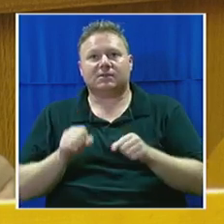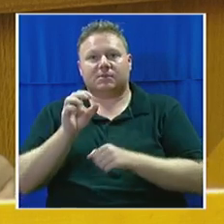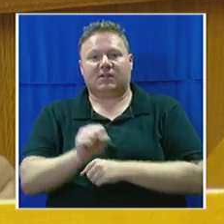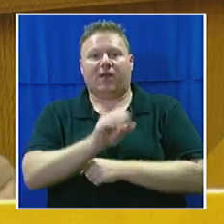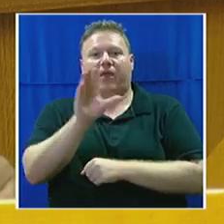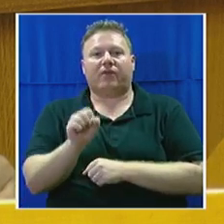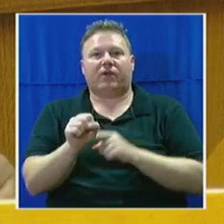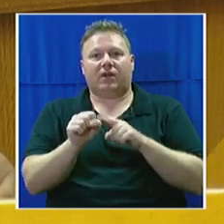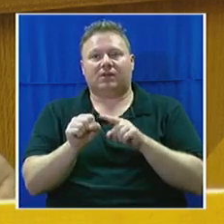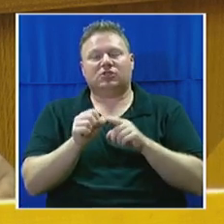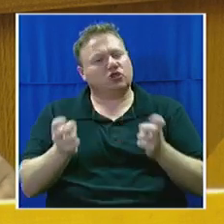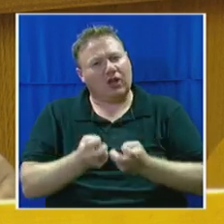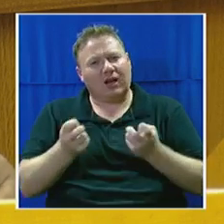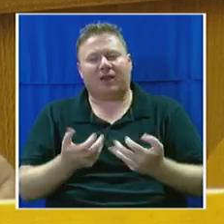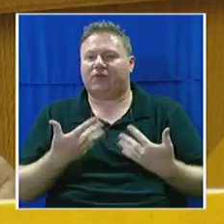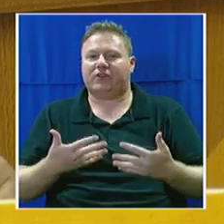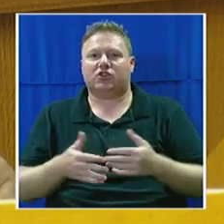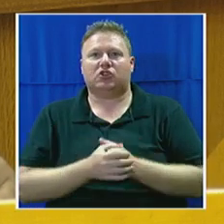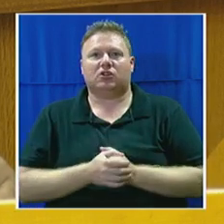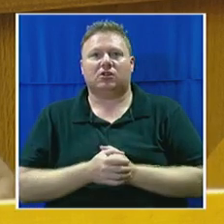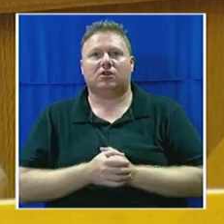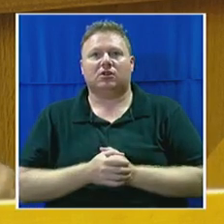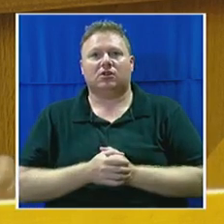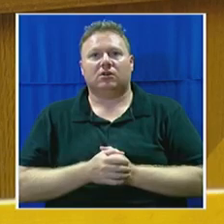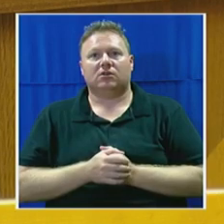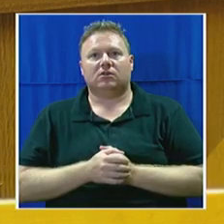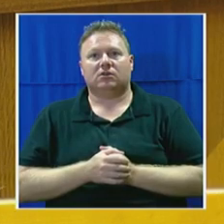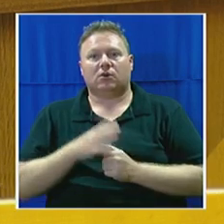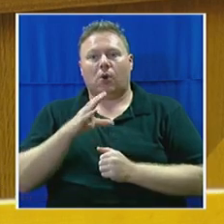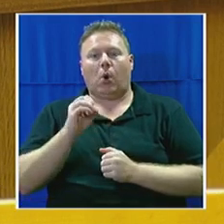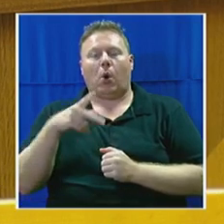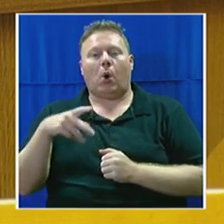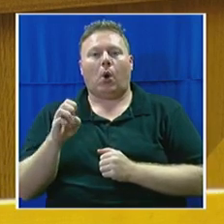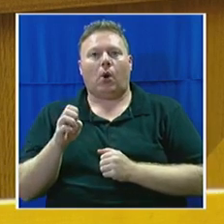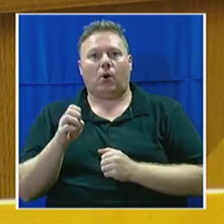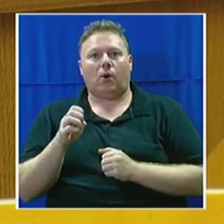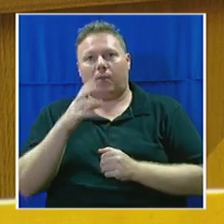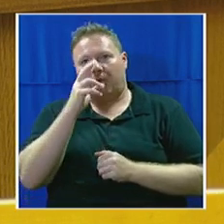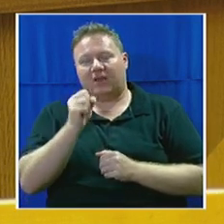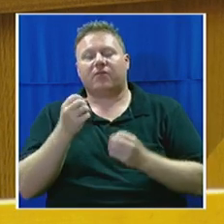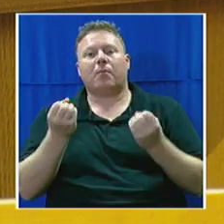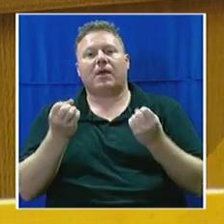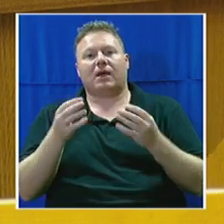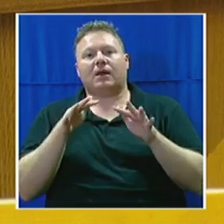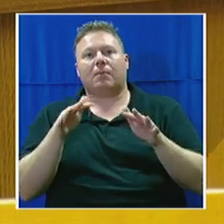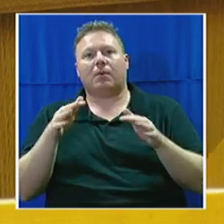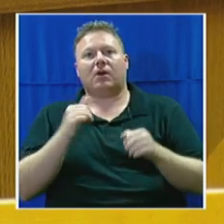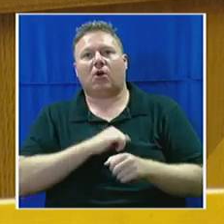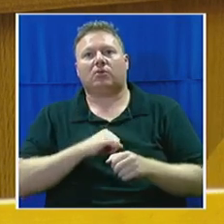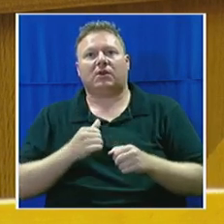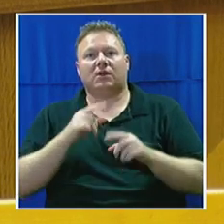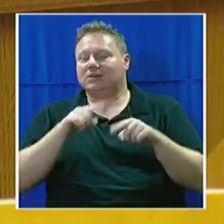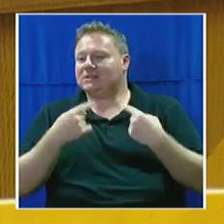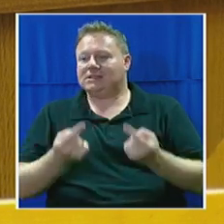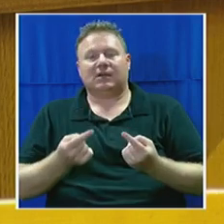is already struggling with the existing workload, and COPE believes many public hospitals can't deal with another